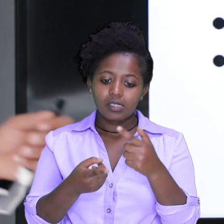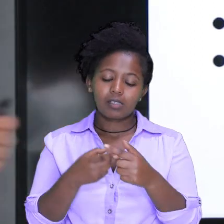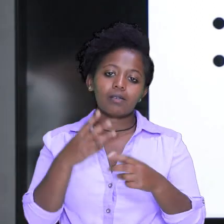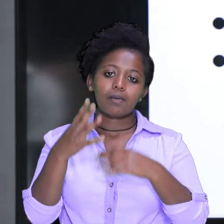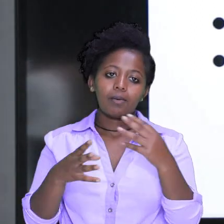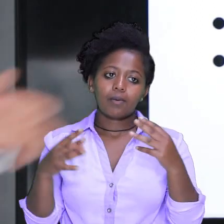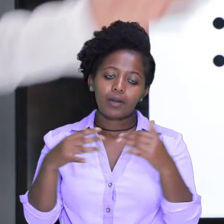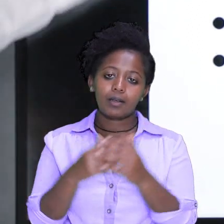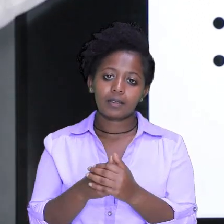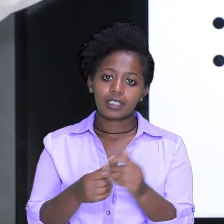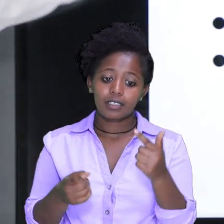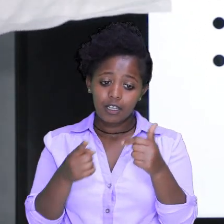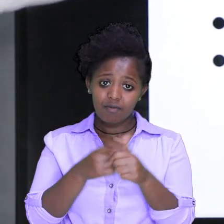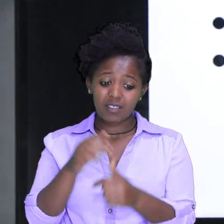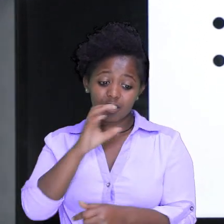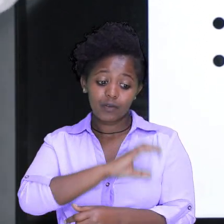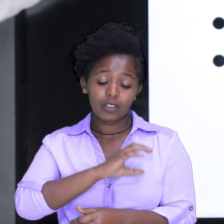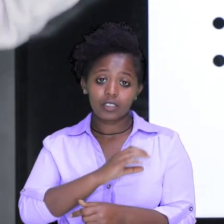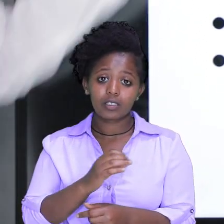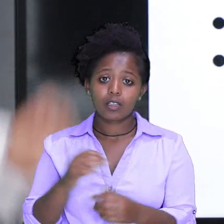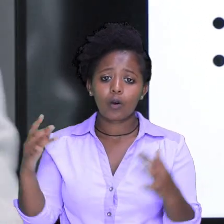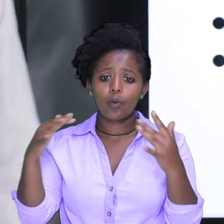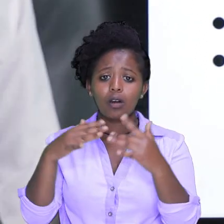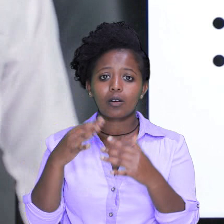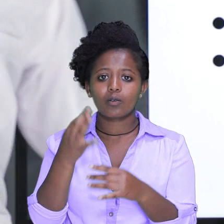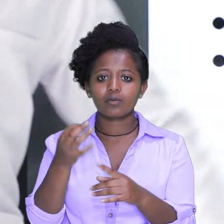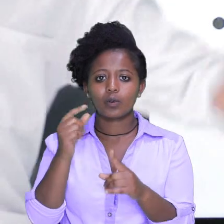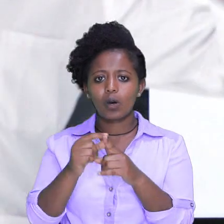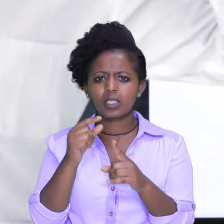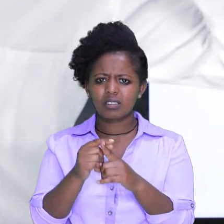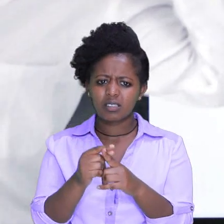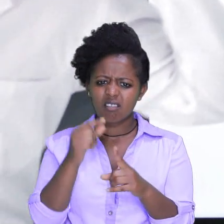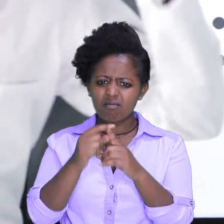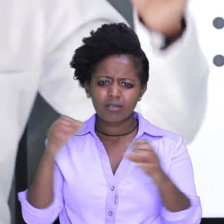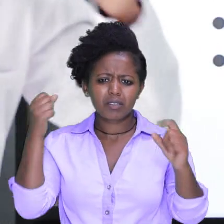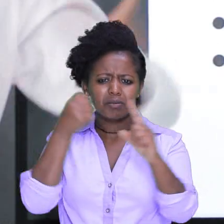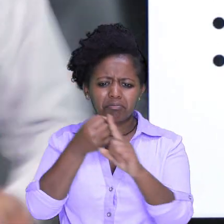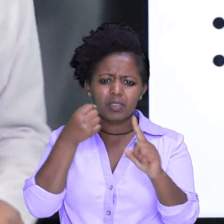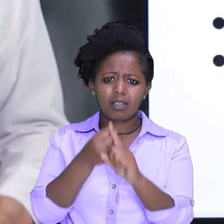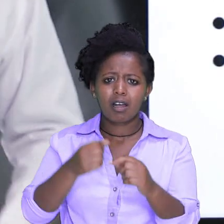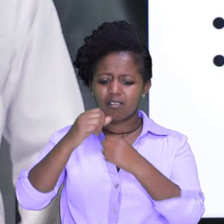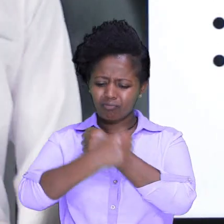first features the war of words. There was a strong